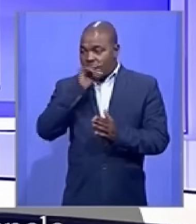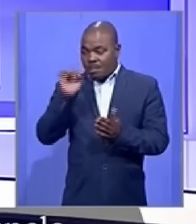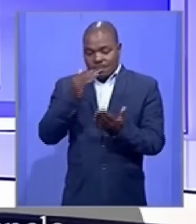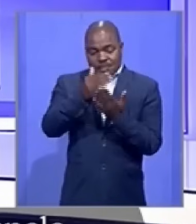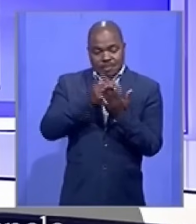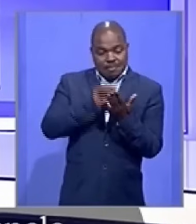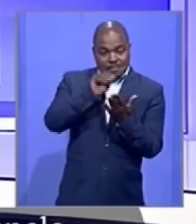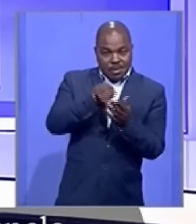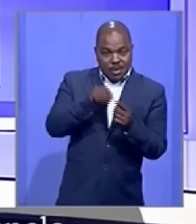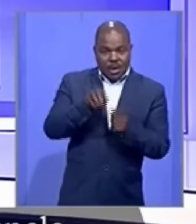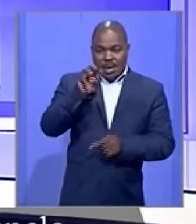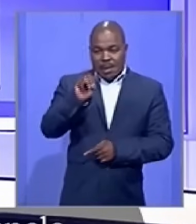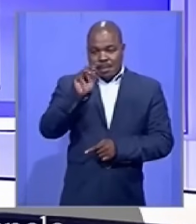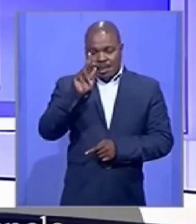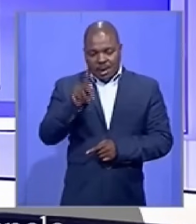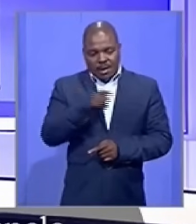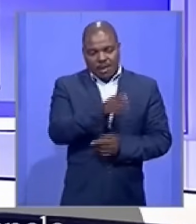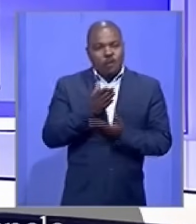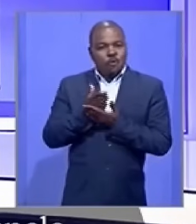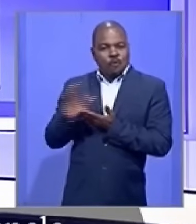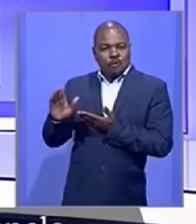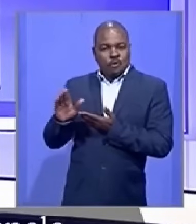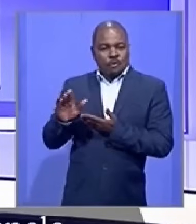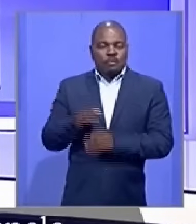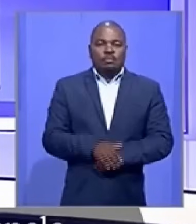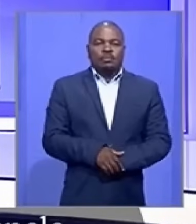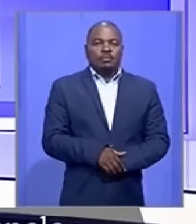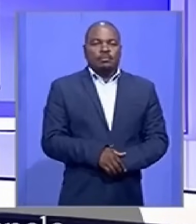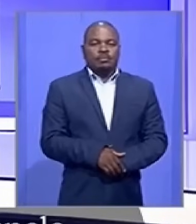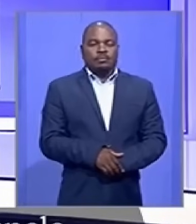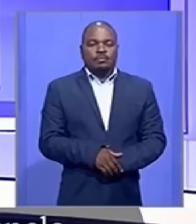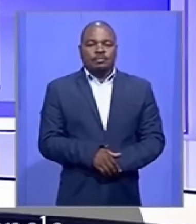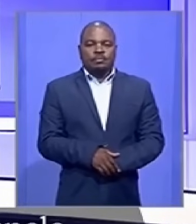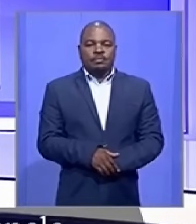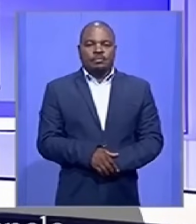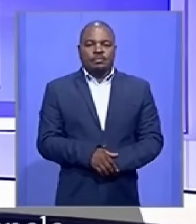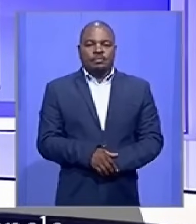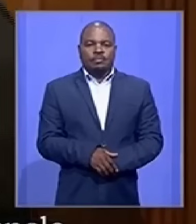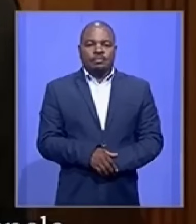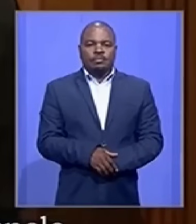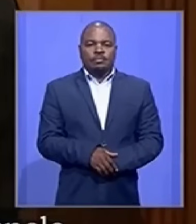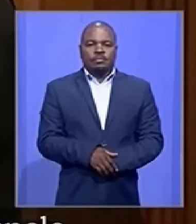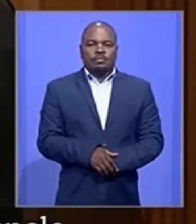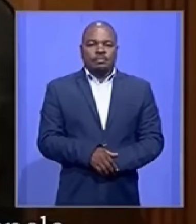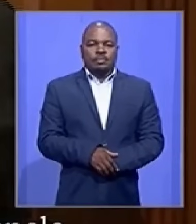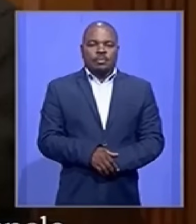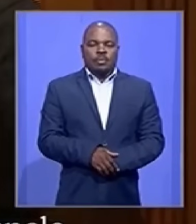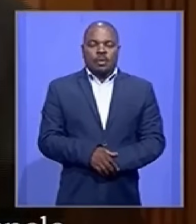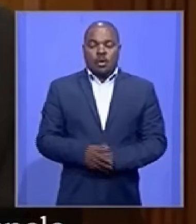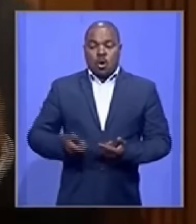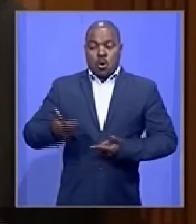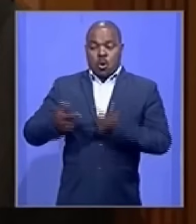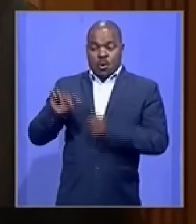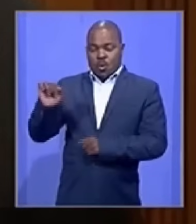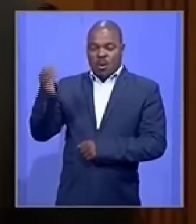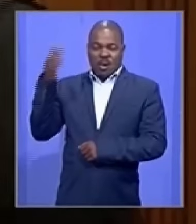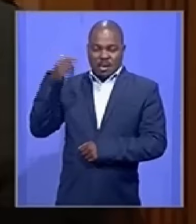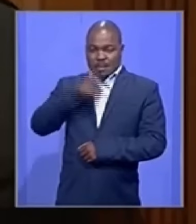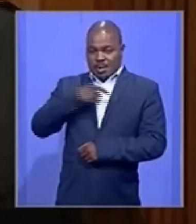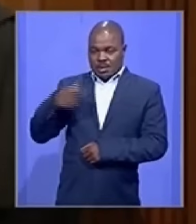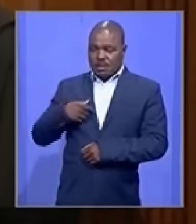wa pele wa mokga wa MK bakeng sa dikgetho tse tlang tsa Motsheanong. Le kwetha la mopresidente wa mehleng le